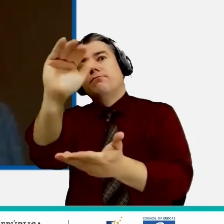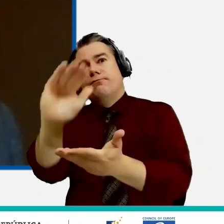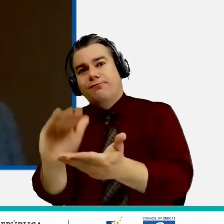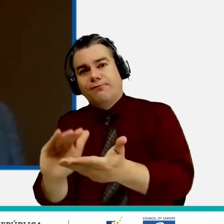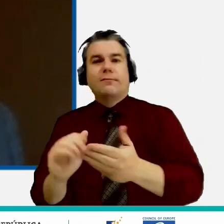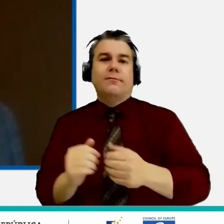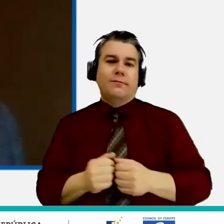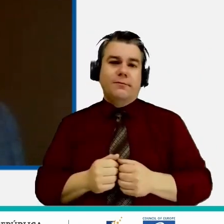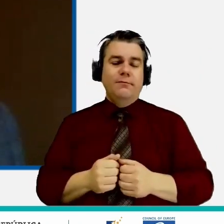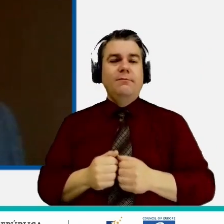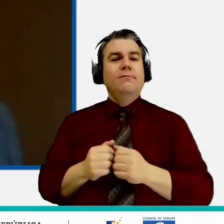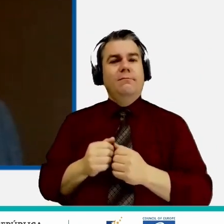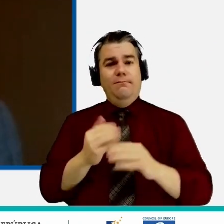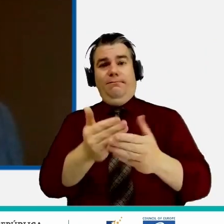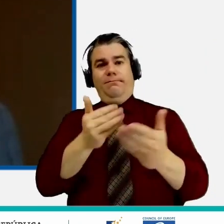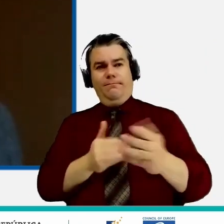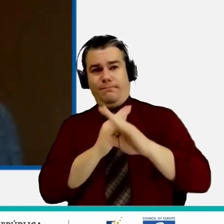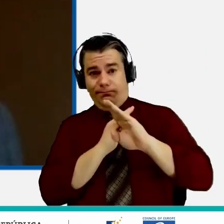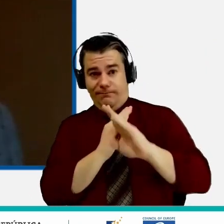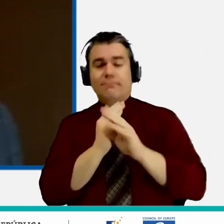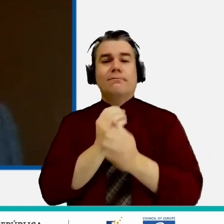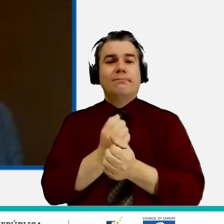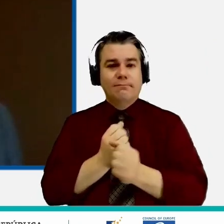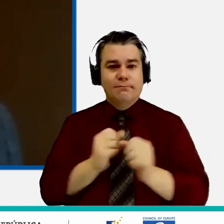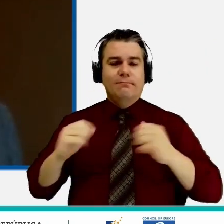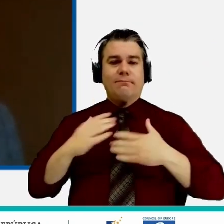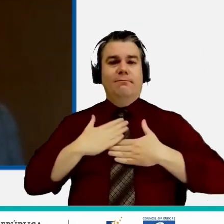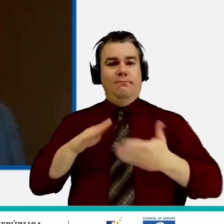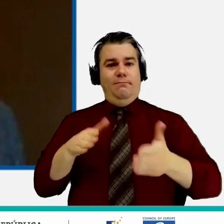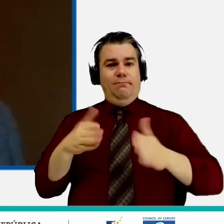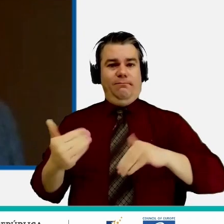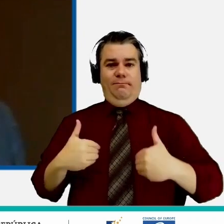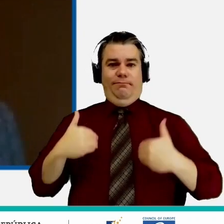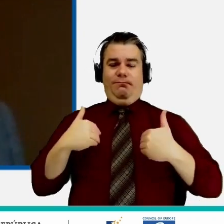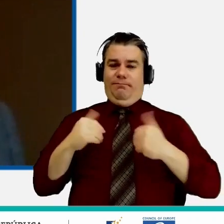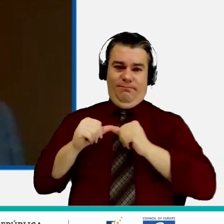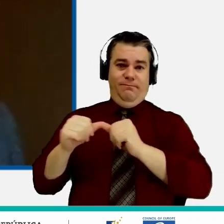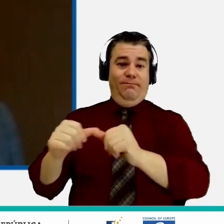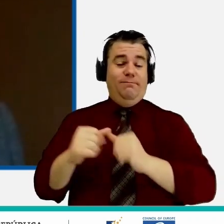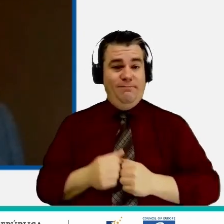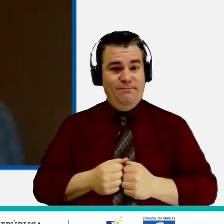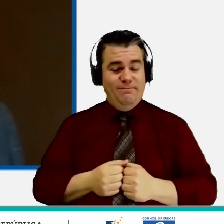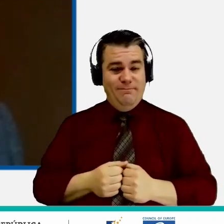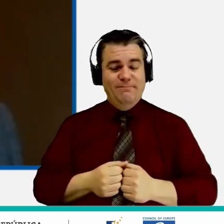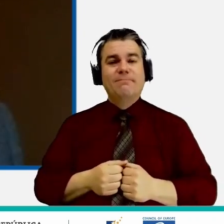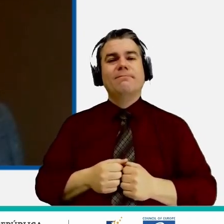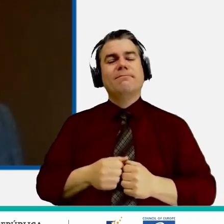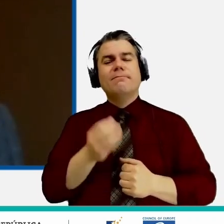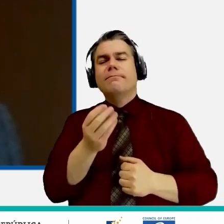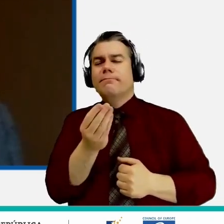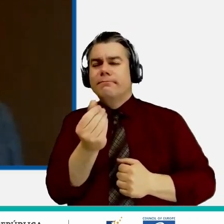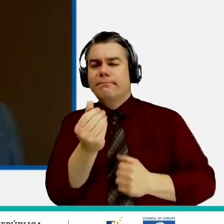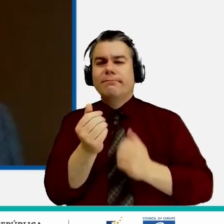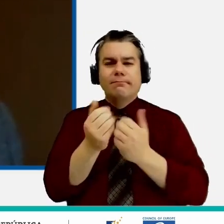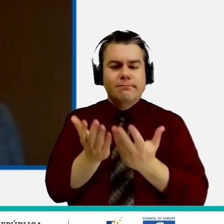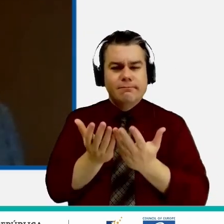to prevent, we need to invest. And if we want to invest, we need to know how, when, and where. The economic case for DRR has also tremendously